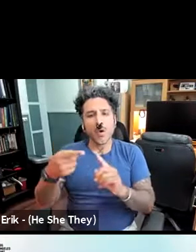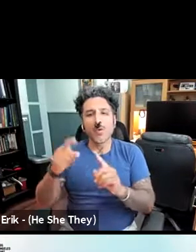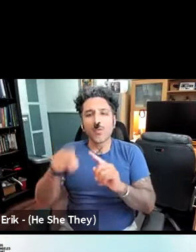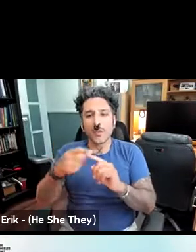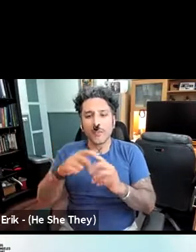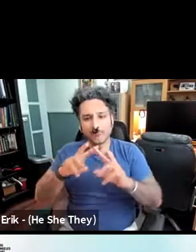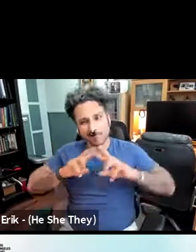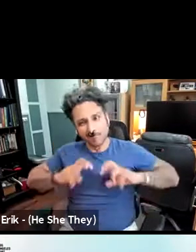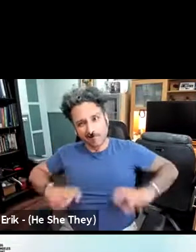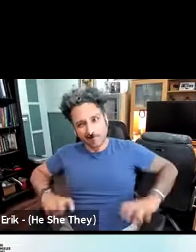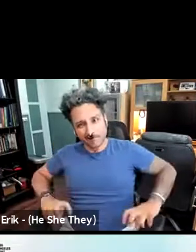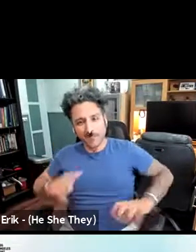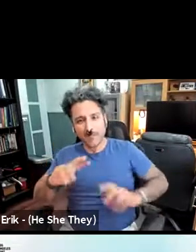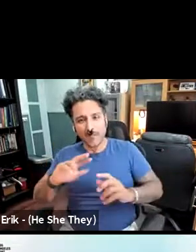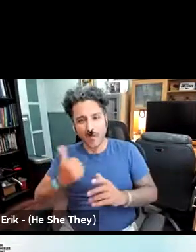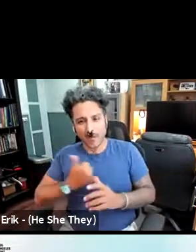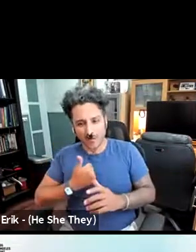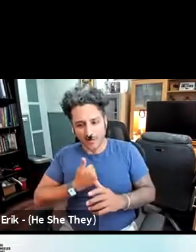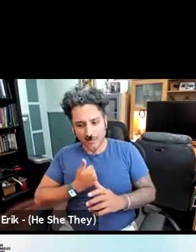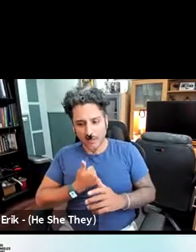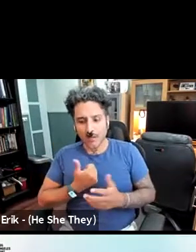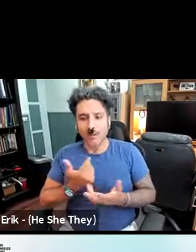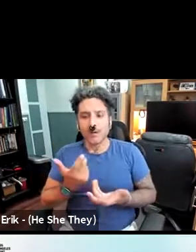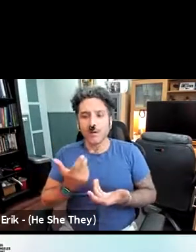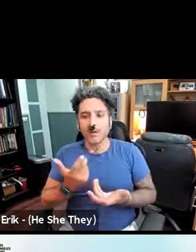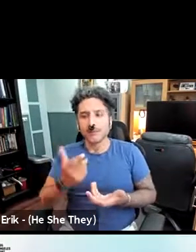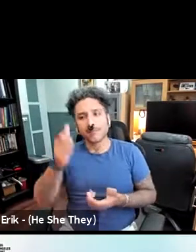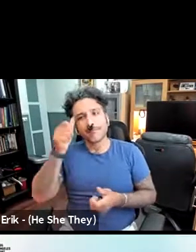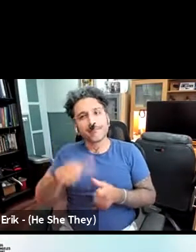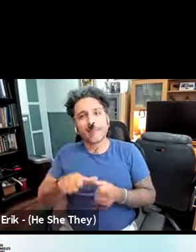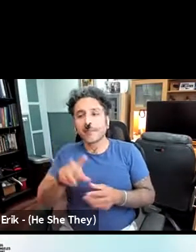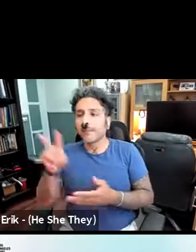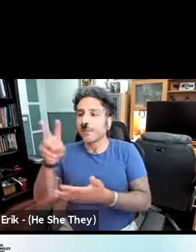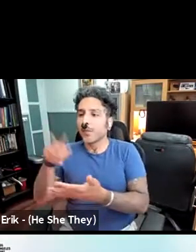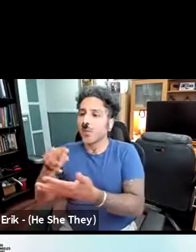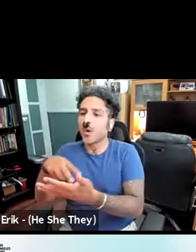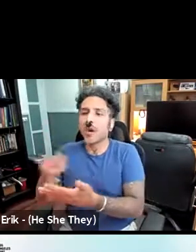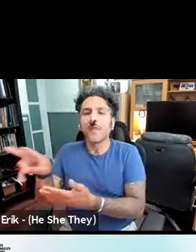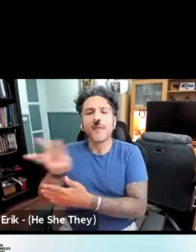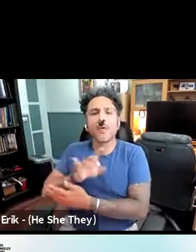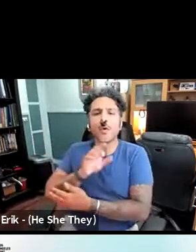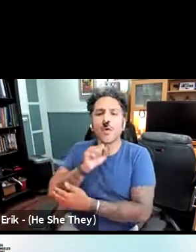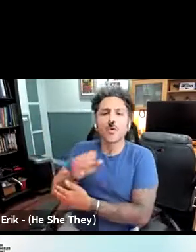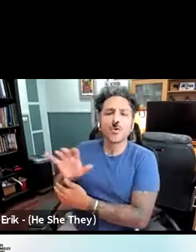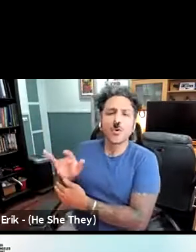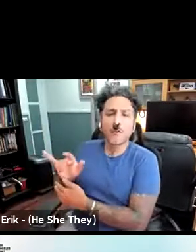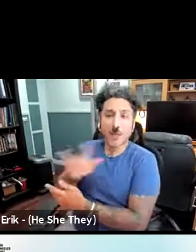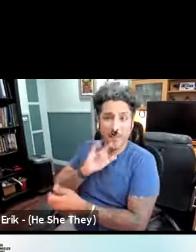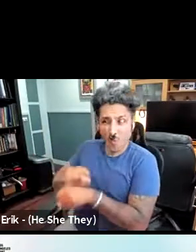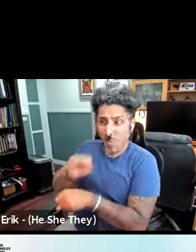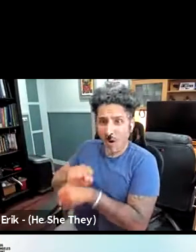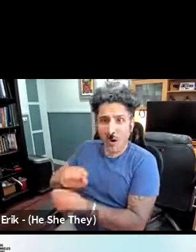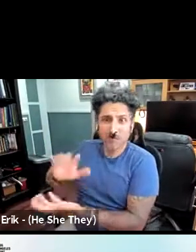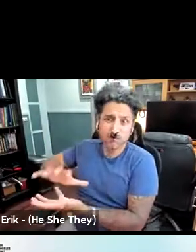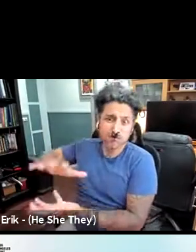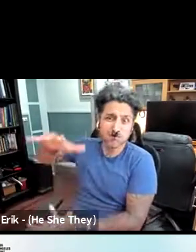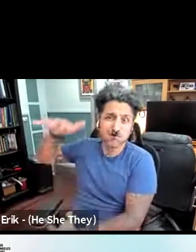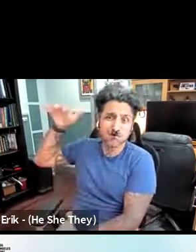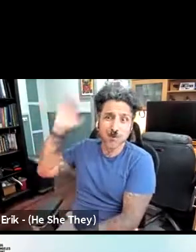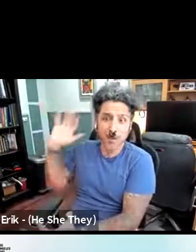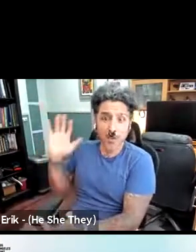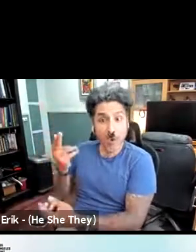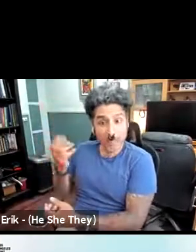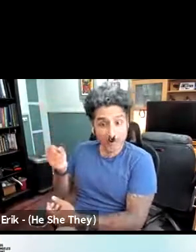Because I remember meeting someone, they were like 25 years old, but the work that they had done from high